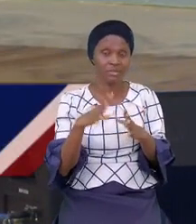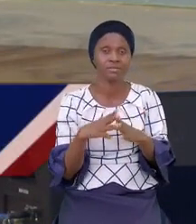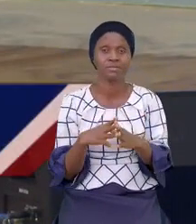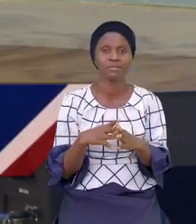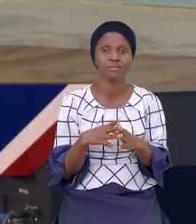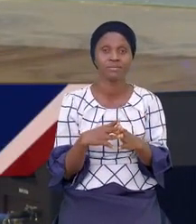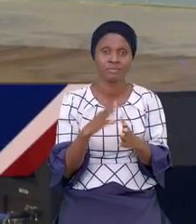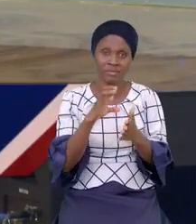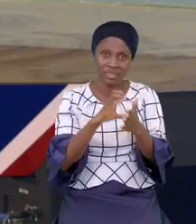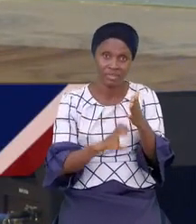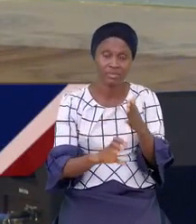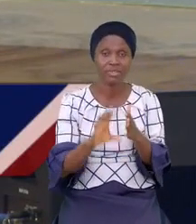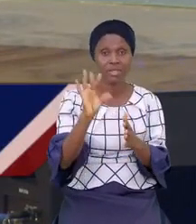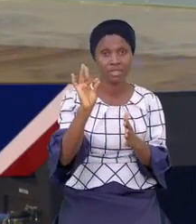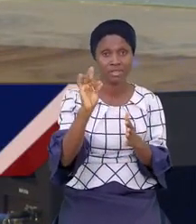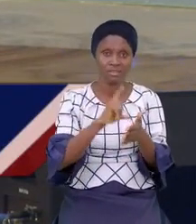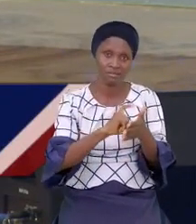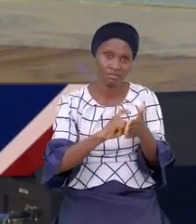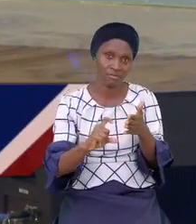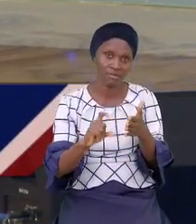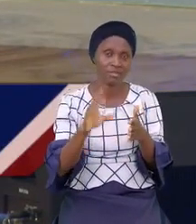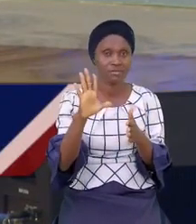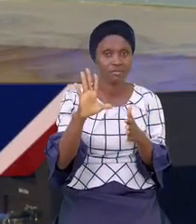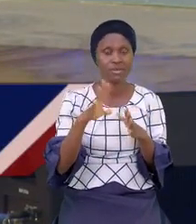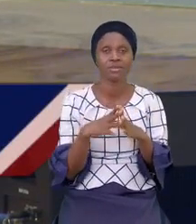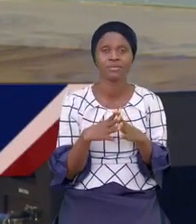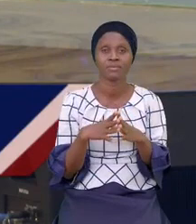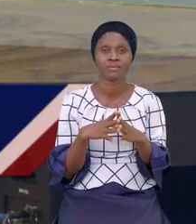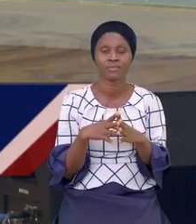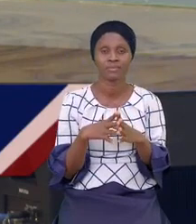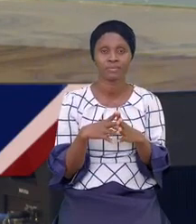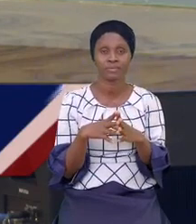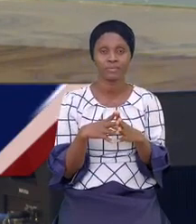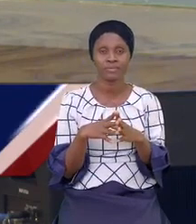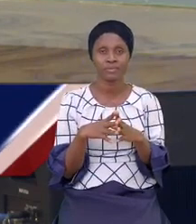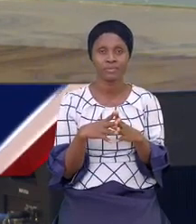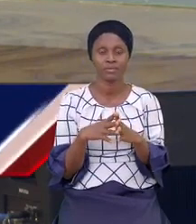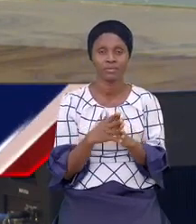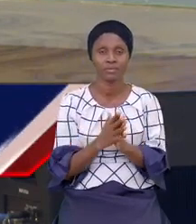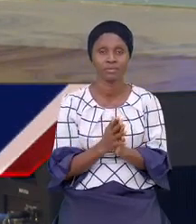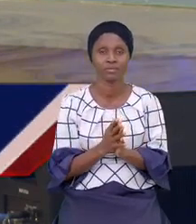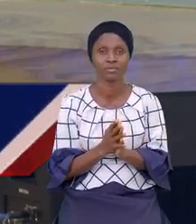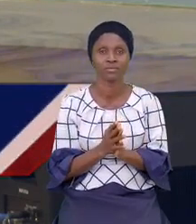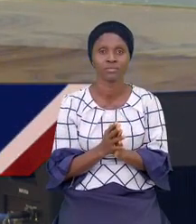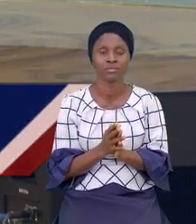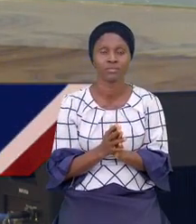Matthew chapter 8, reading from verse 5.